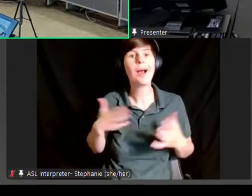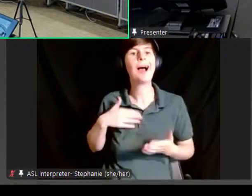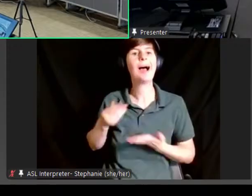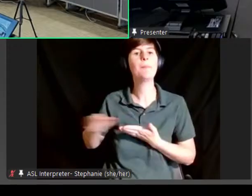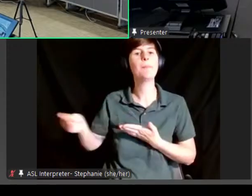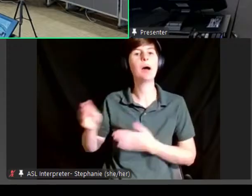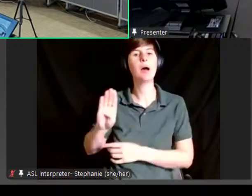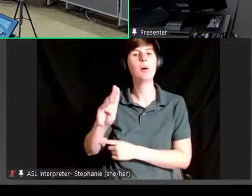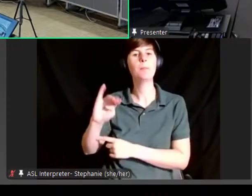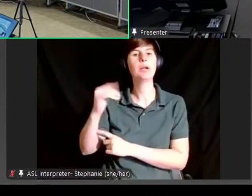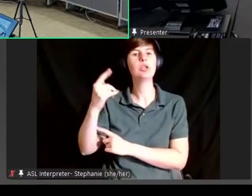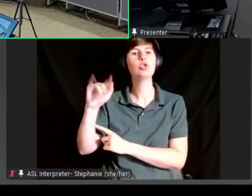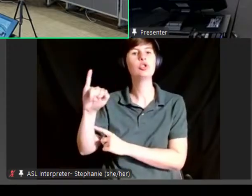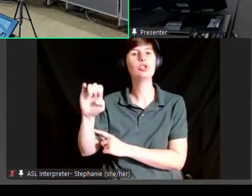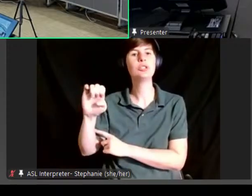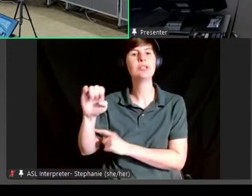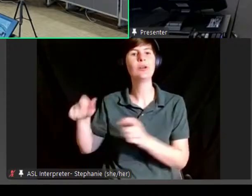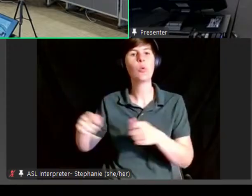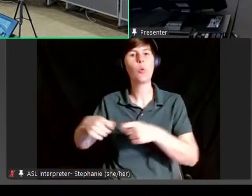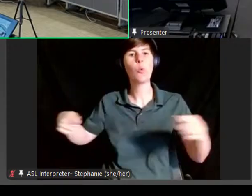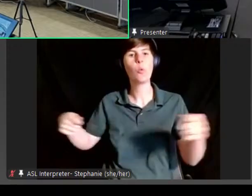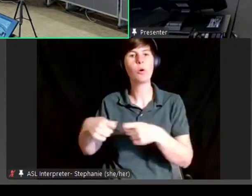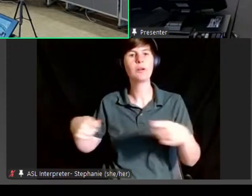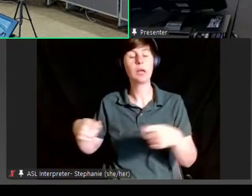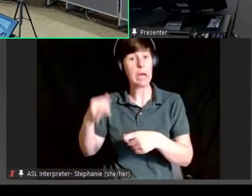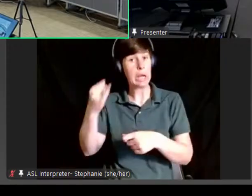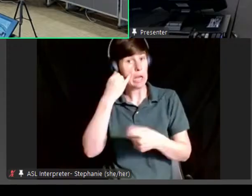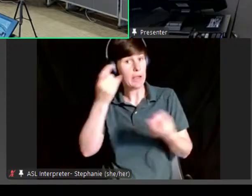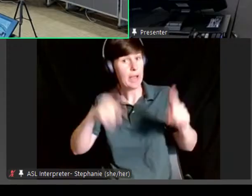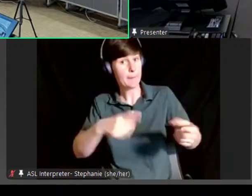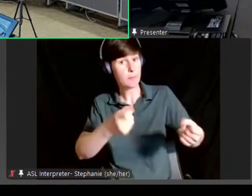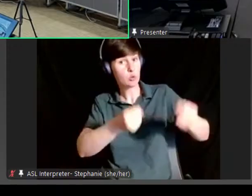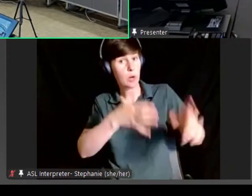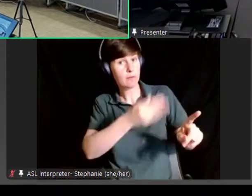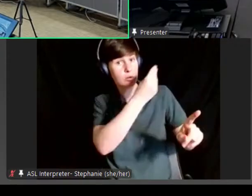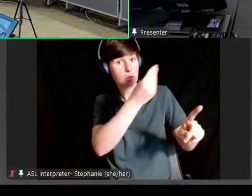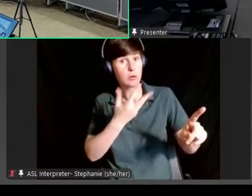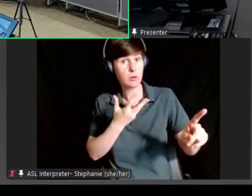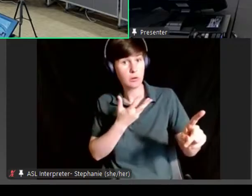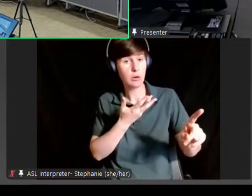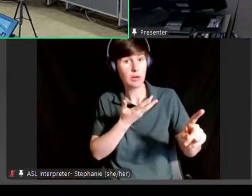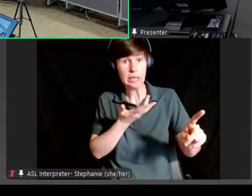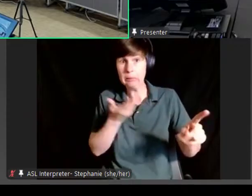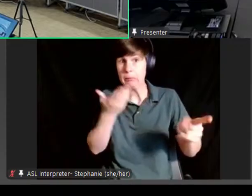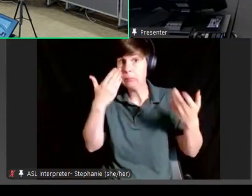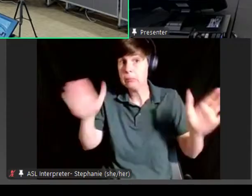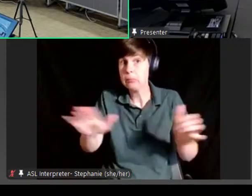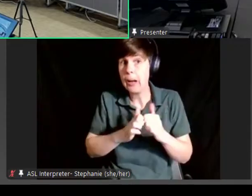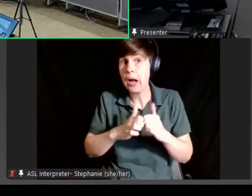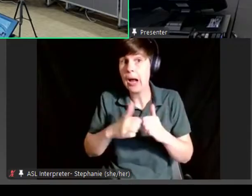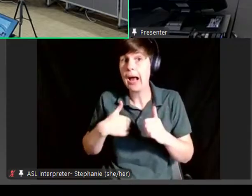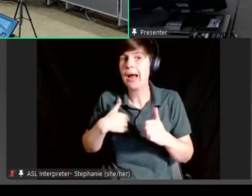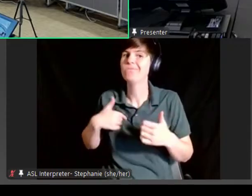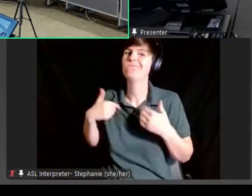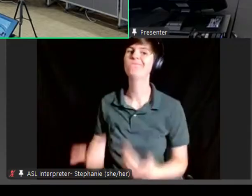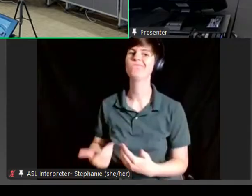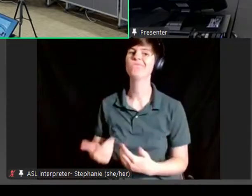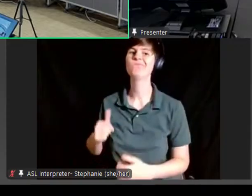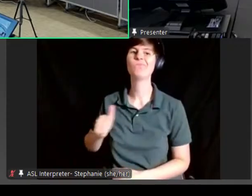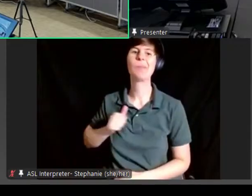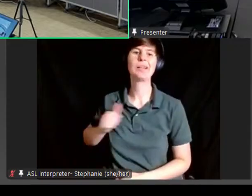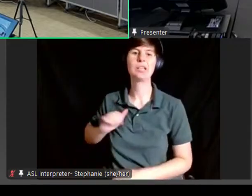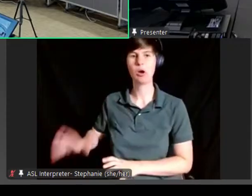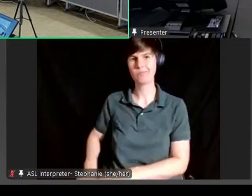So if I get on a bus and driver tells me that, I can hook myself onto a seat, onto a